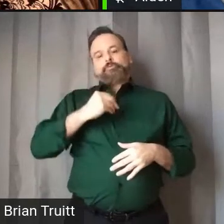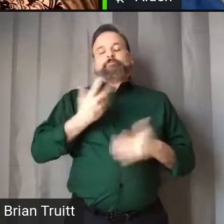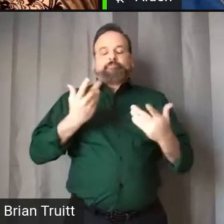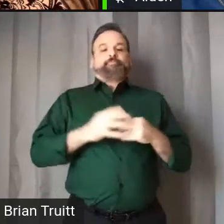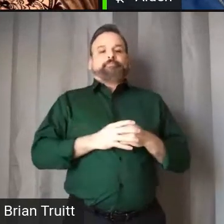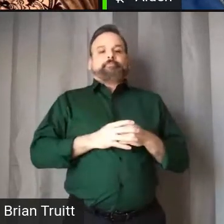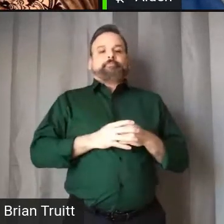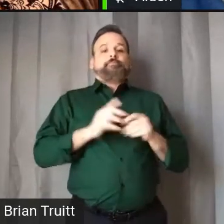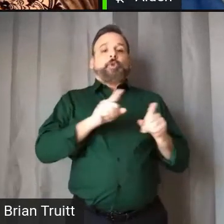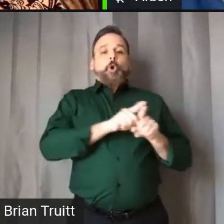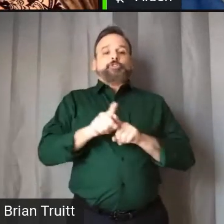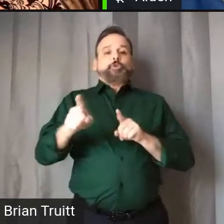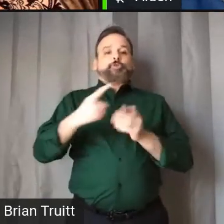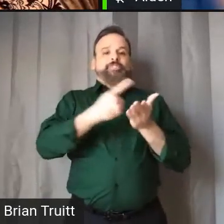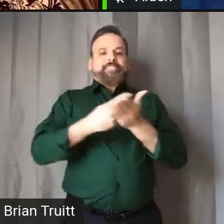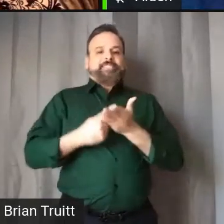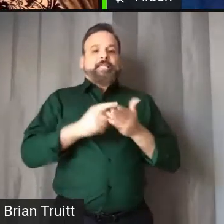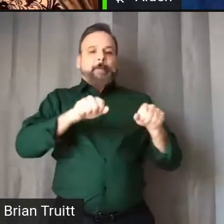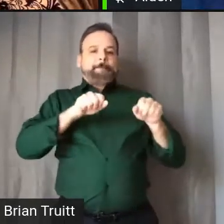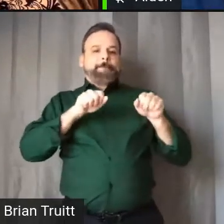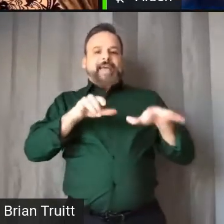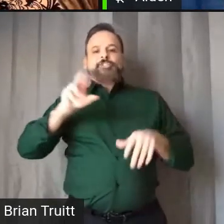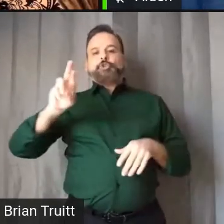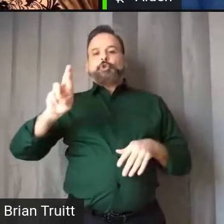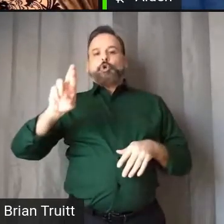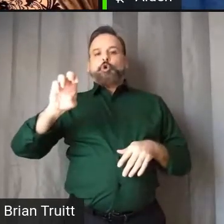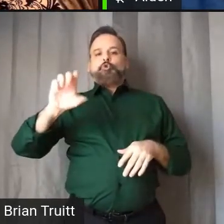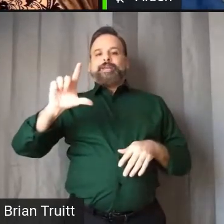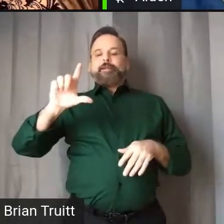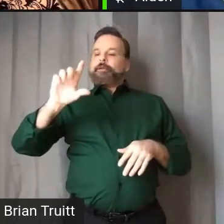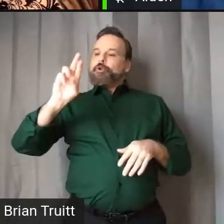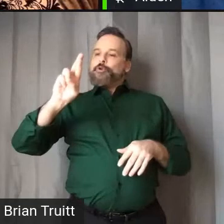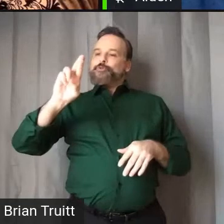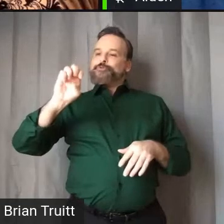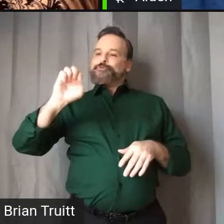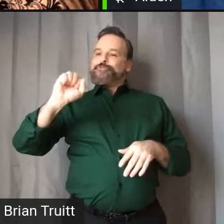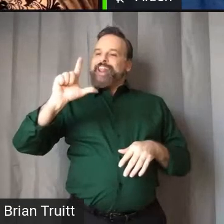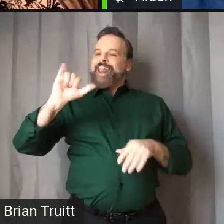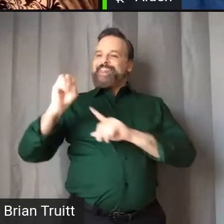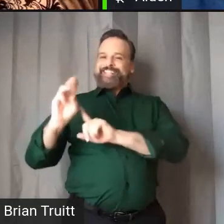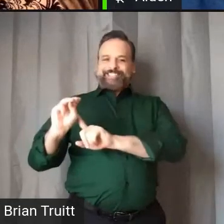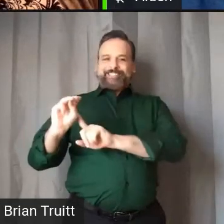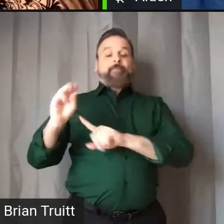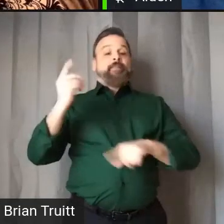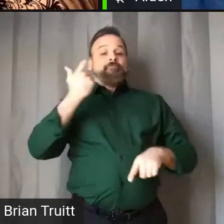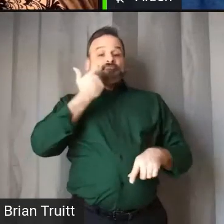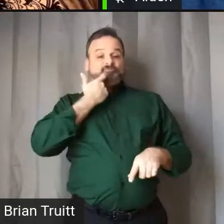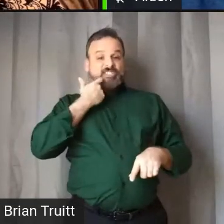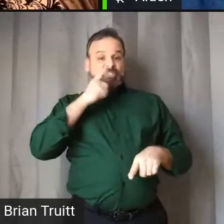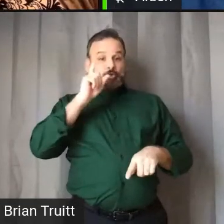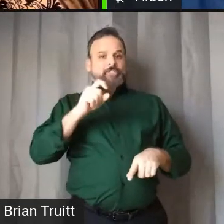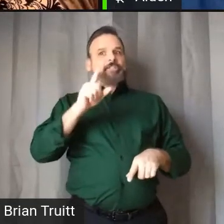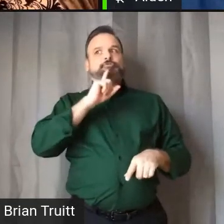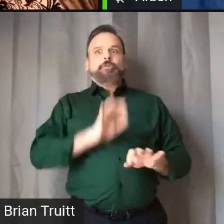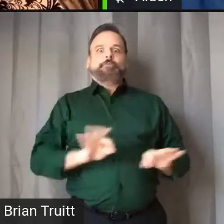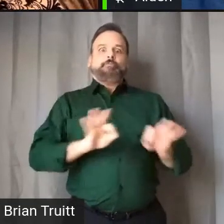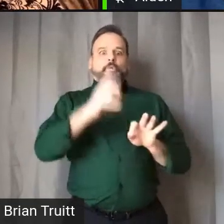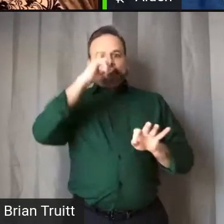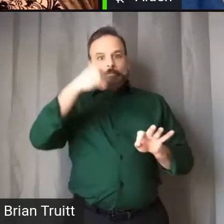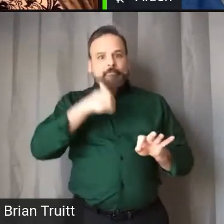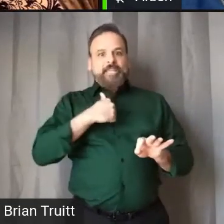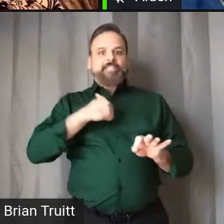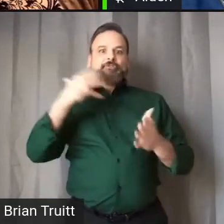So you also talked about magical realism in the last question, and that's a big thing for me in capturing magic on the